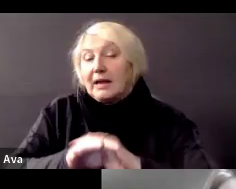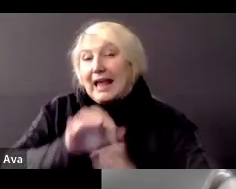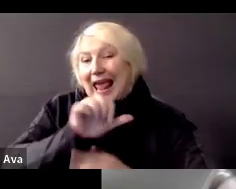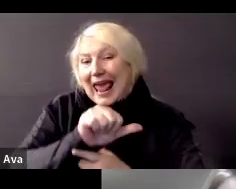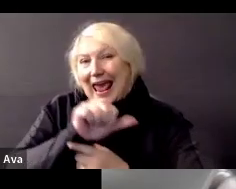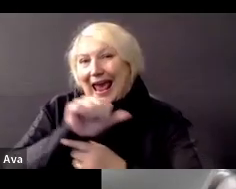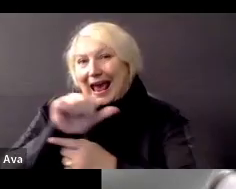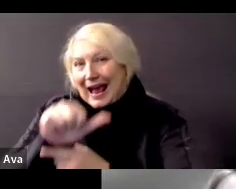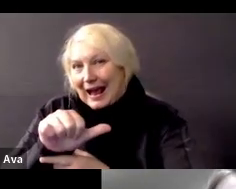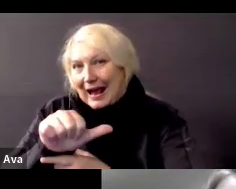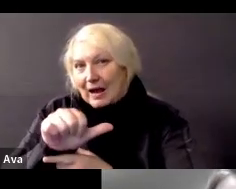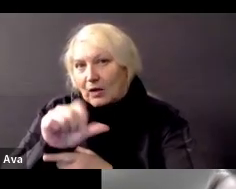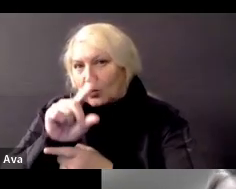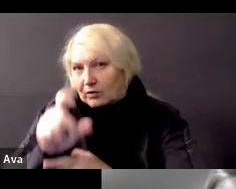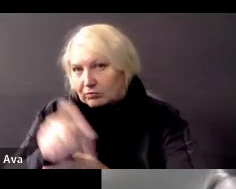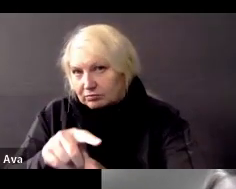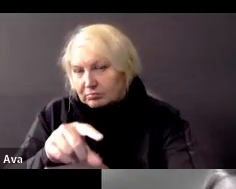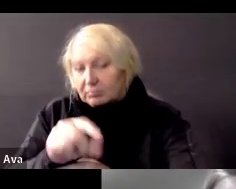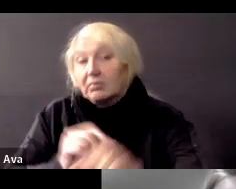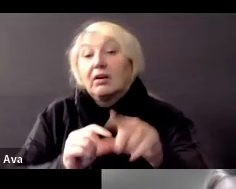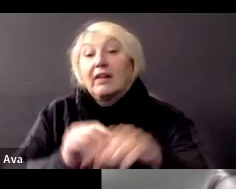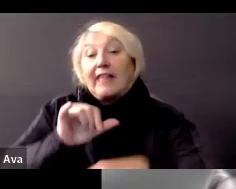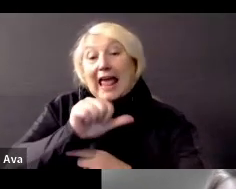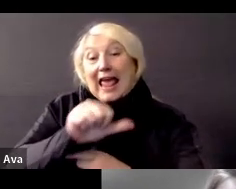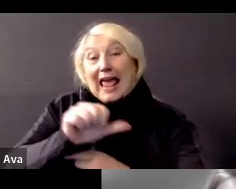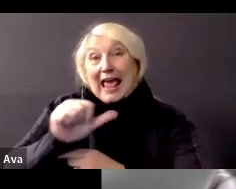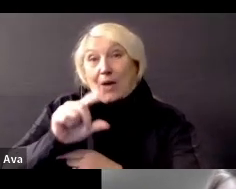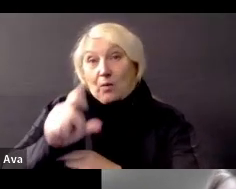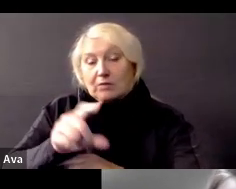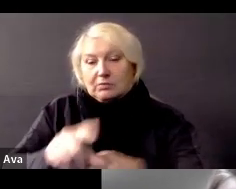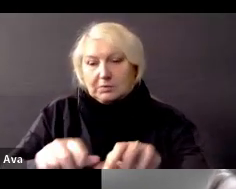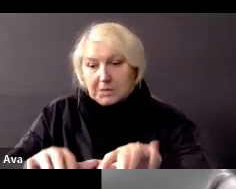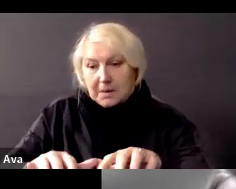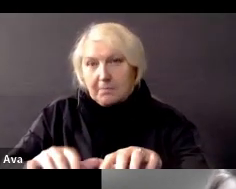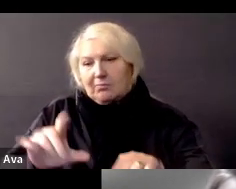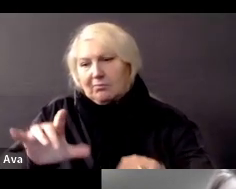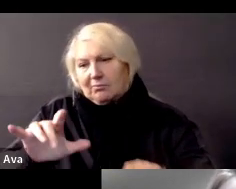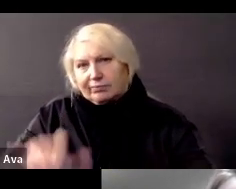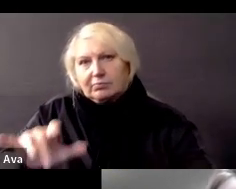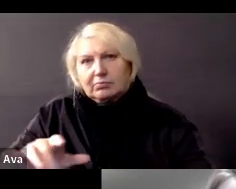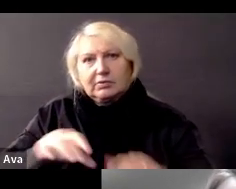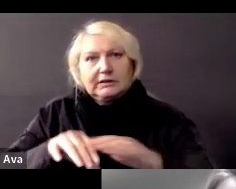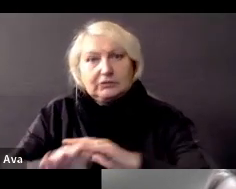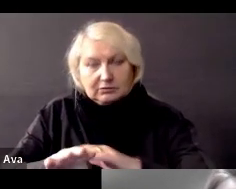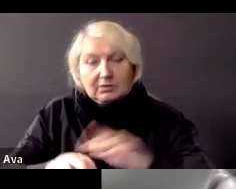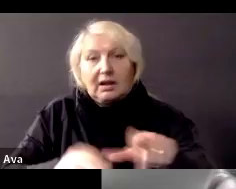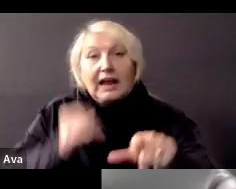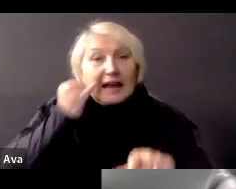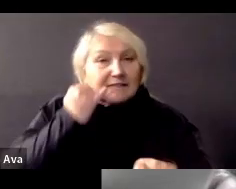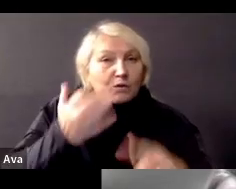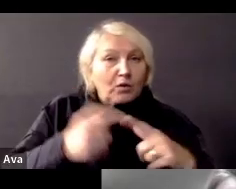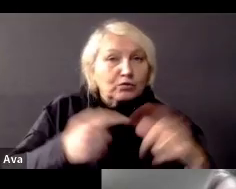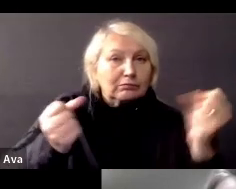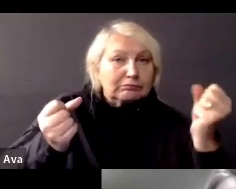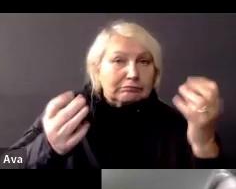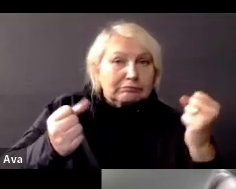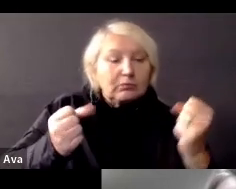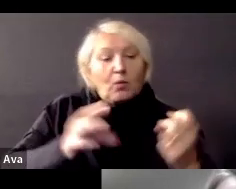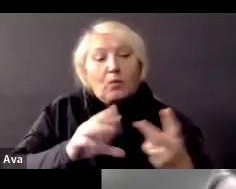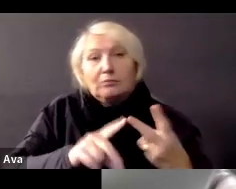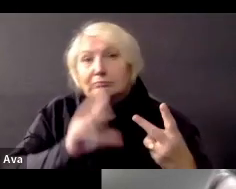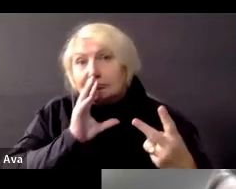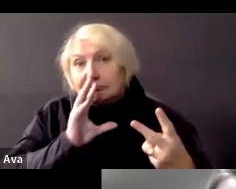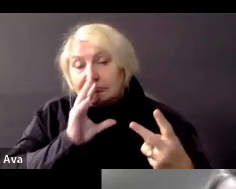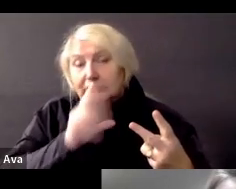Questions. Type your question, press enter. If you wish to speak or sign your question, please